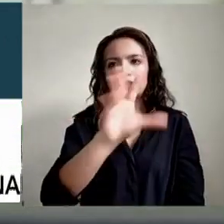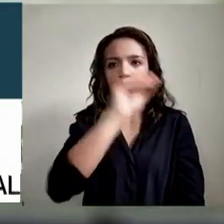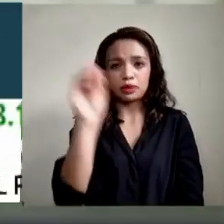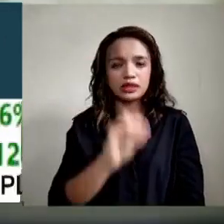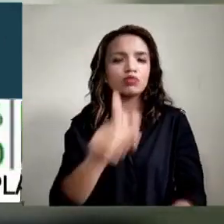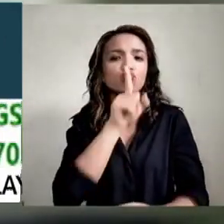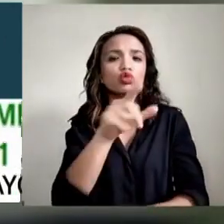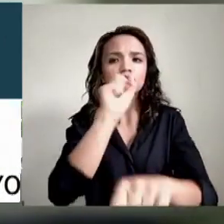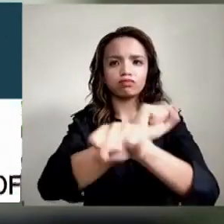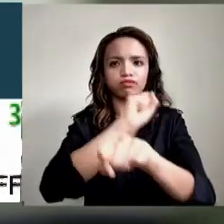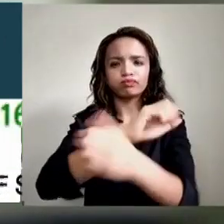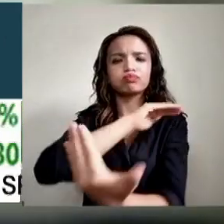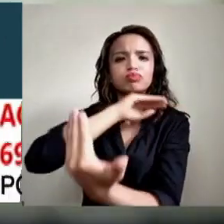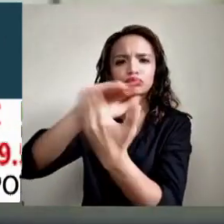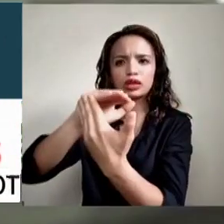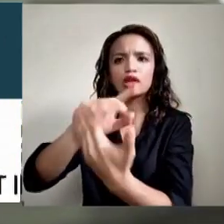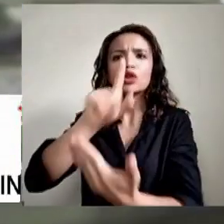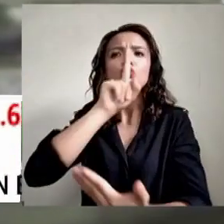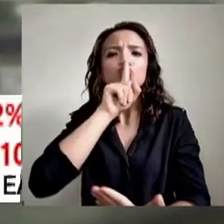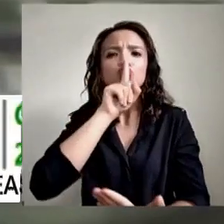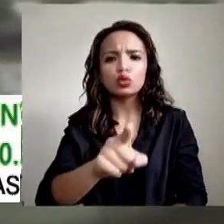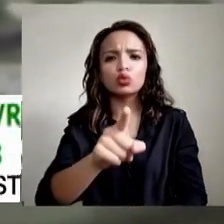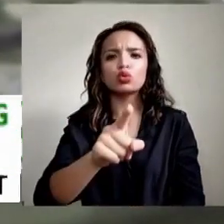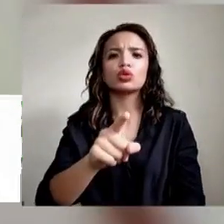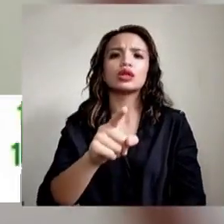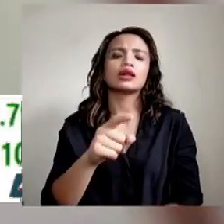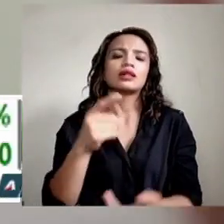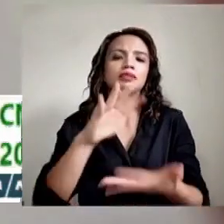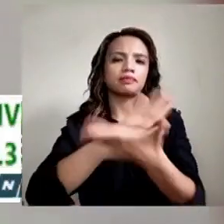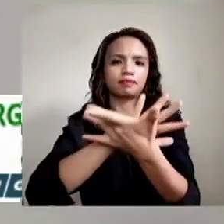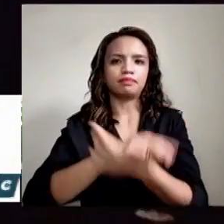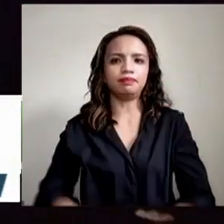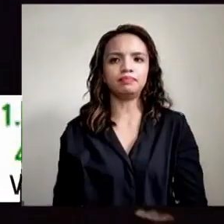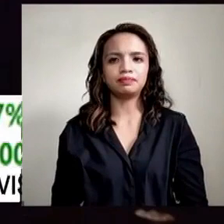effective against the original version of the virus.